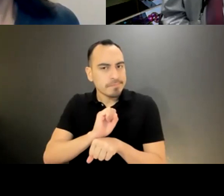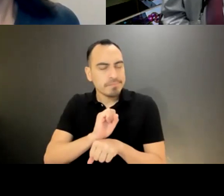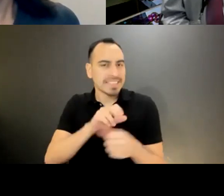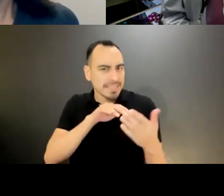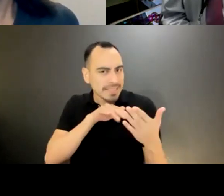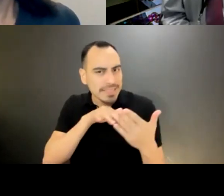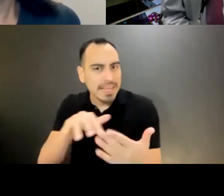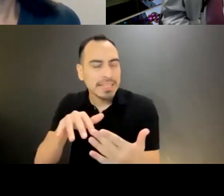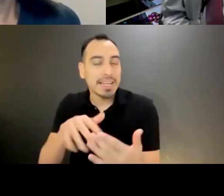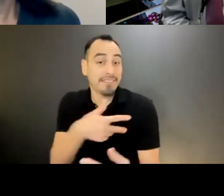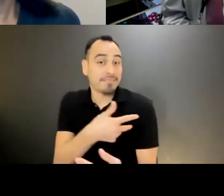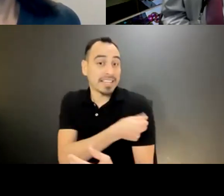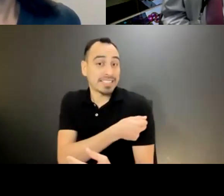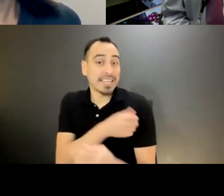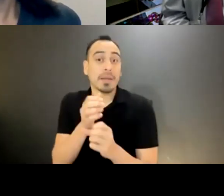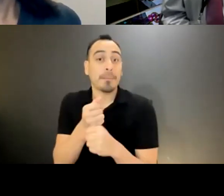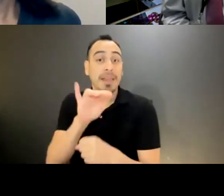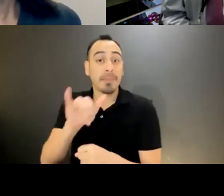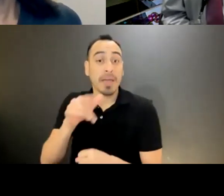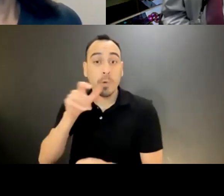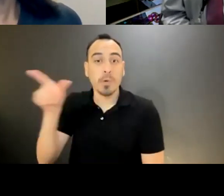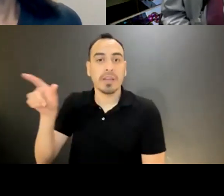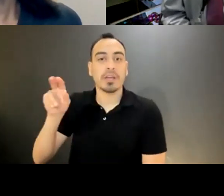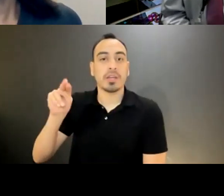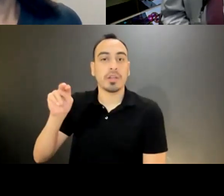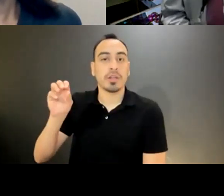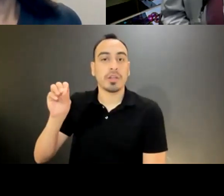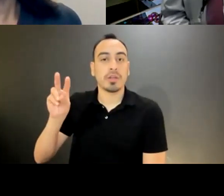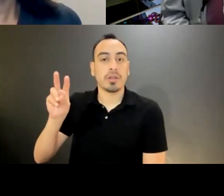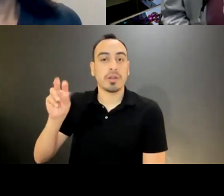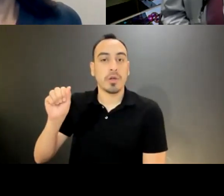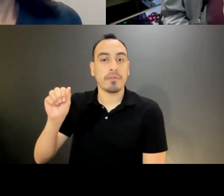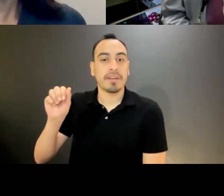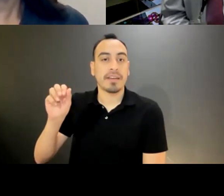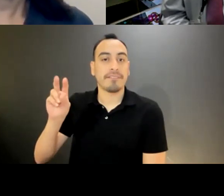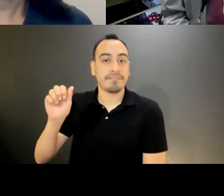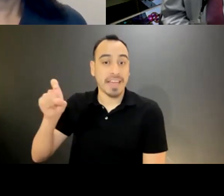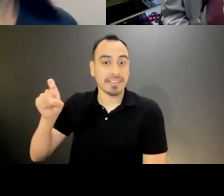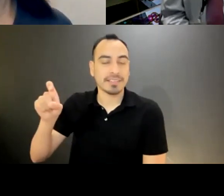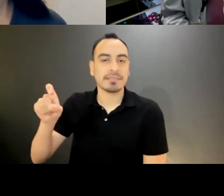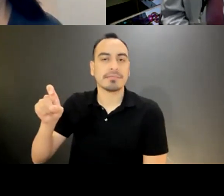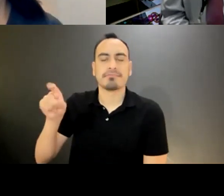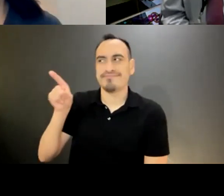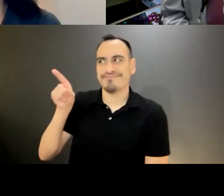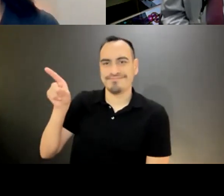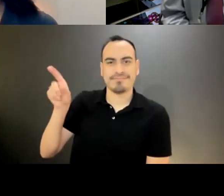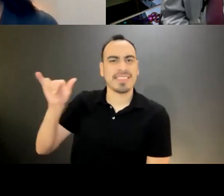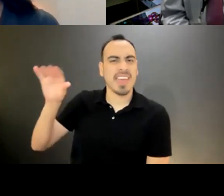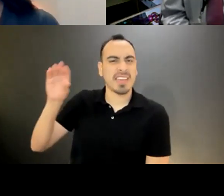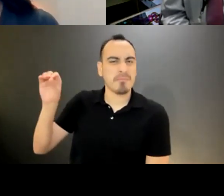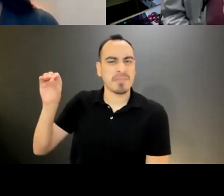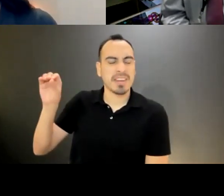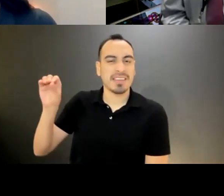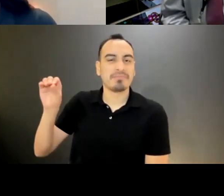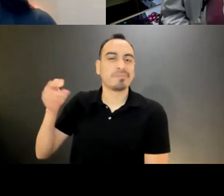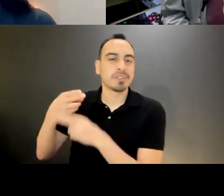with a vaccine made by a company called Novavax. It is a what we call a